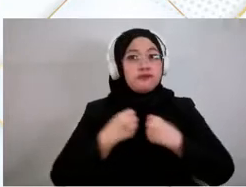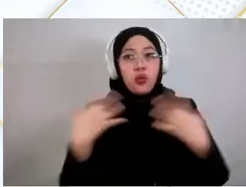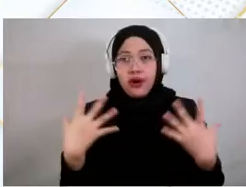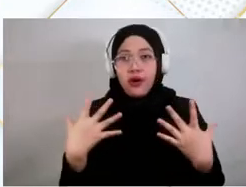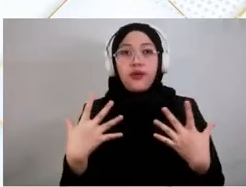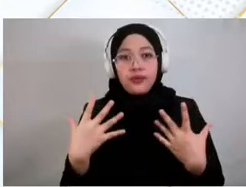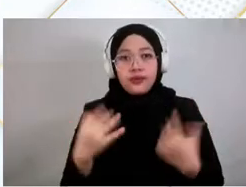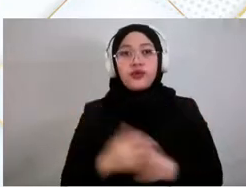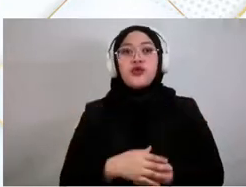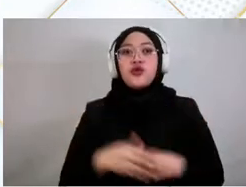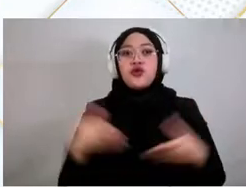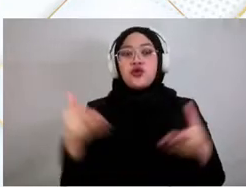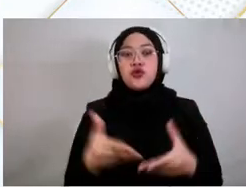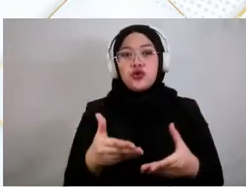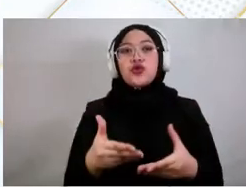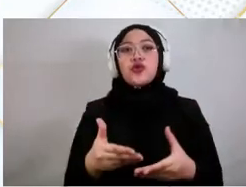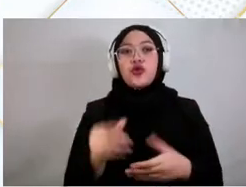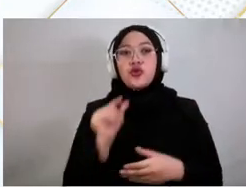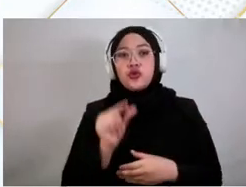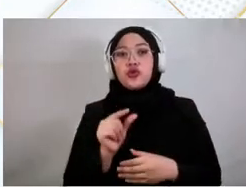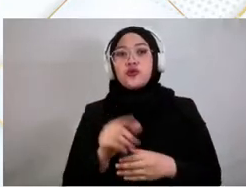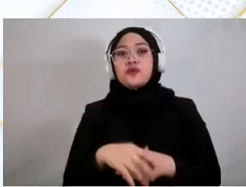especially as you state from a nation